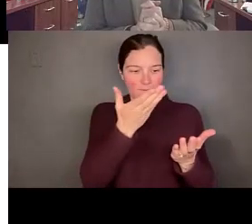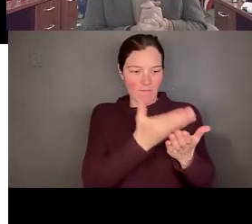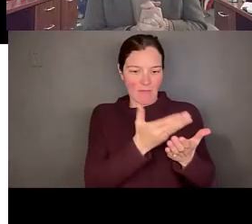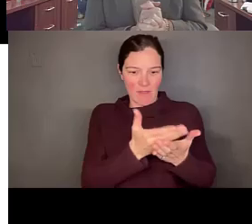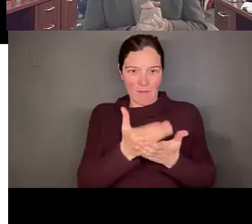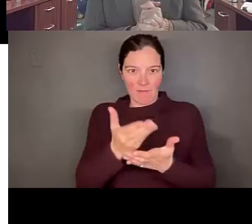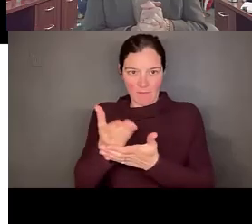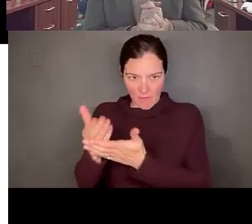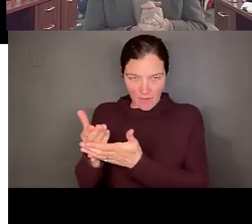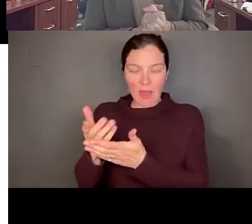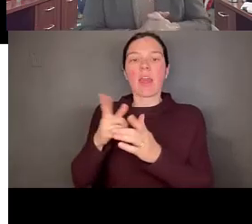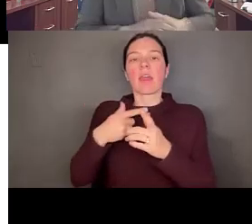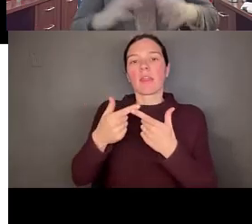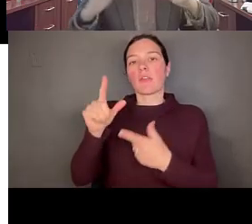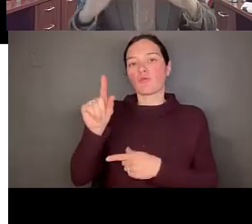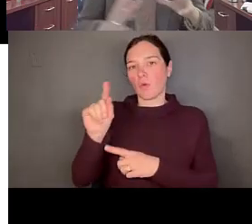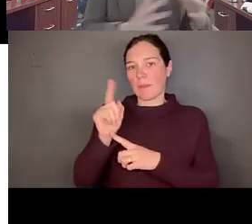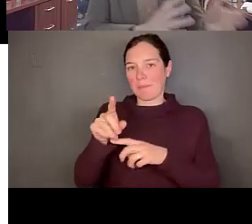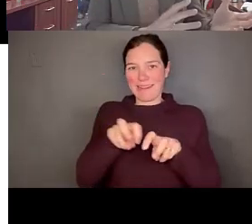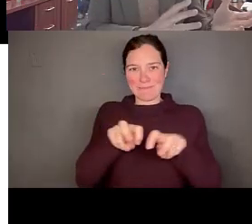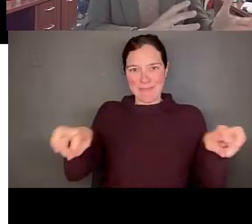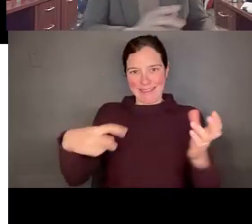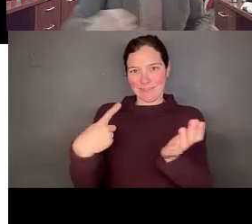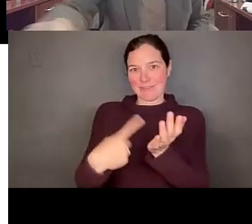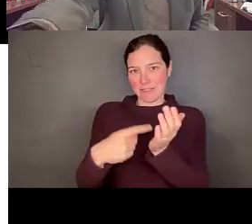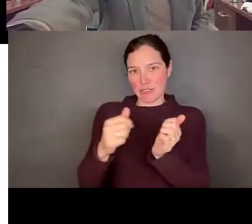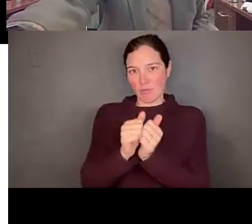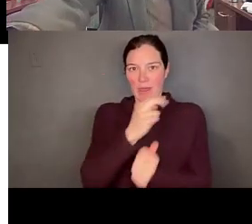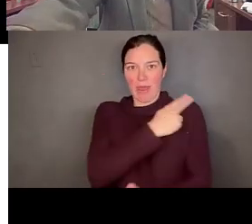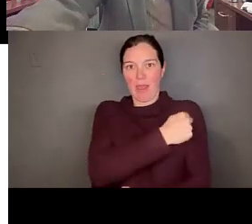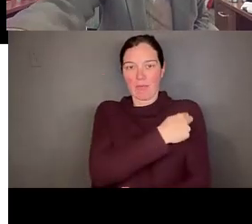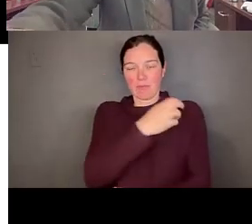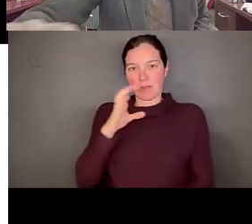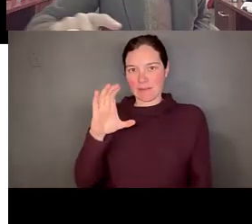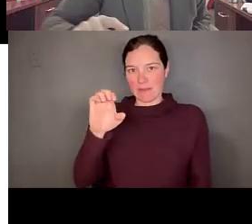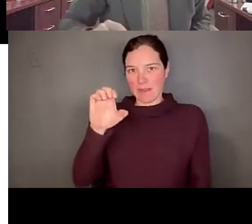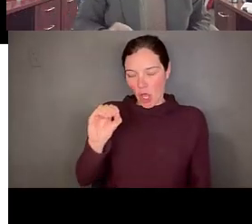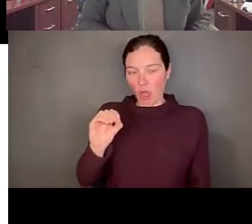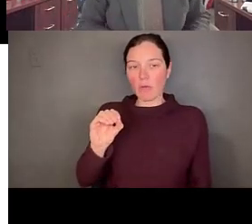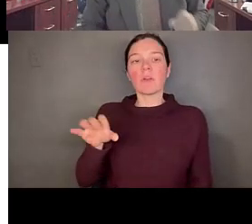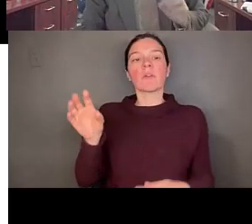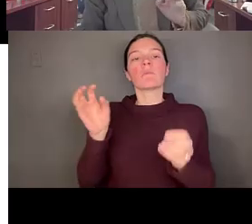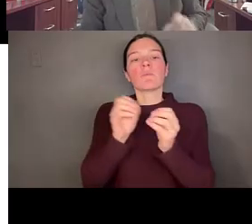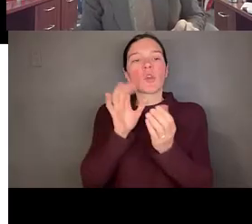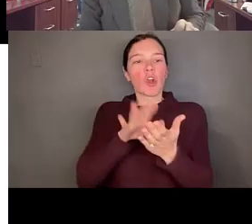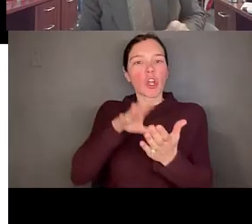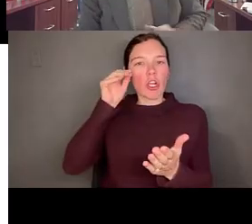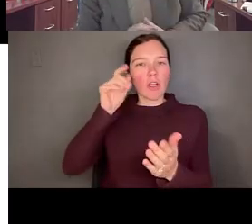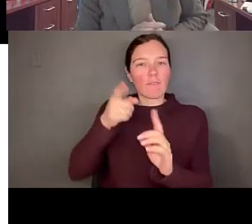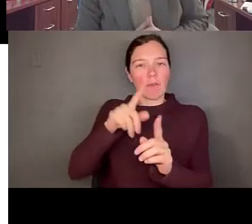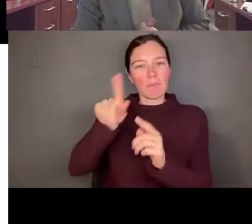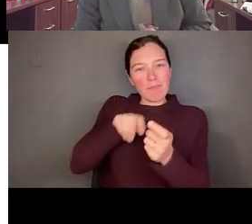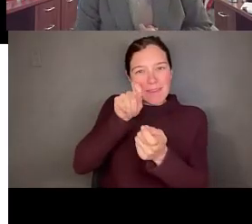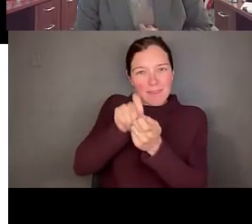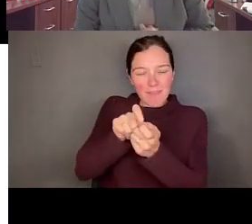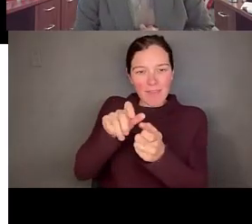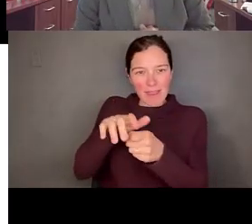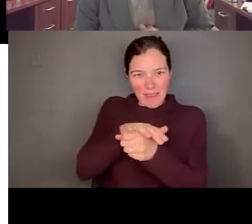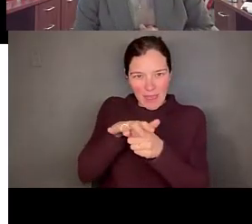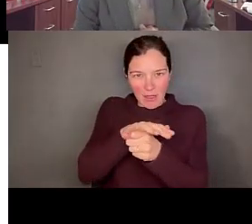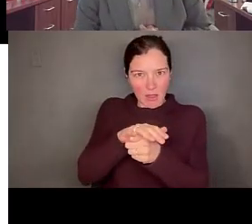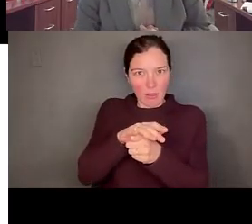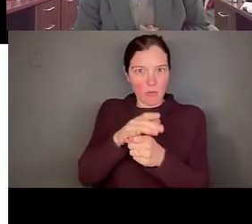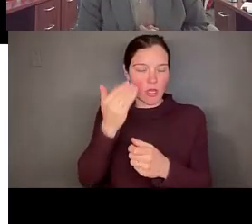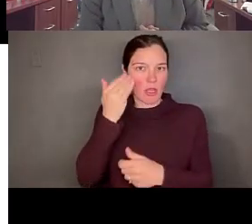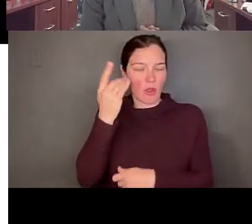discussion with our hospital CEOs. Then we're going to have more insights on specific areas that are also keenly of interest